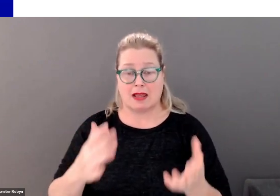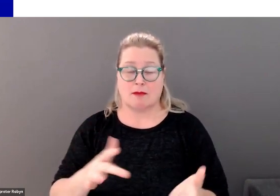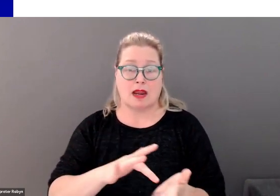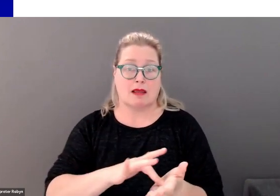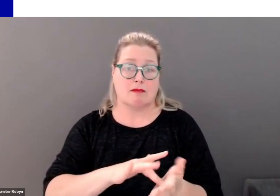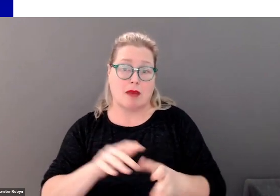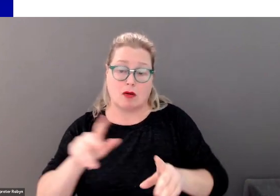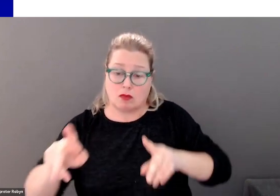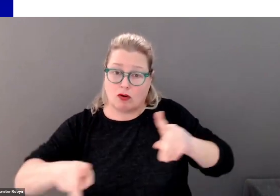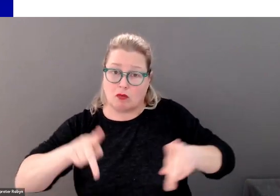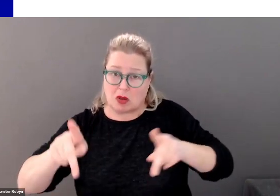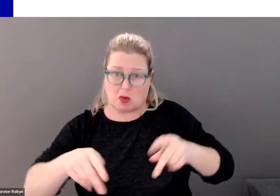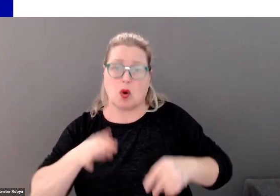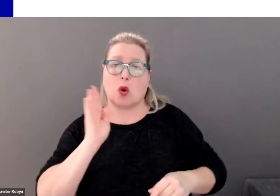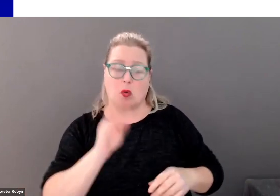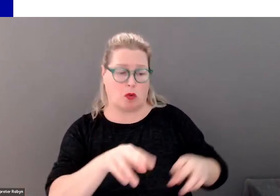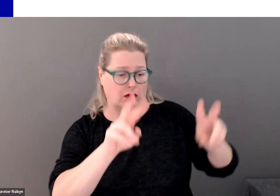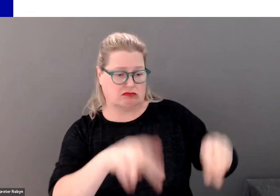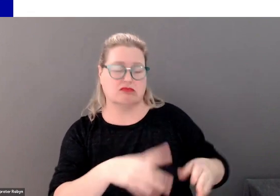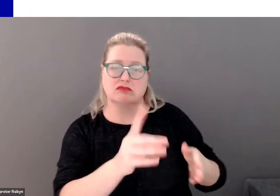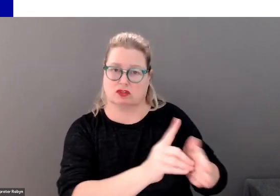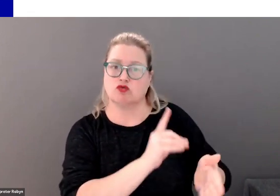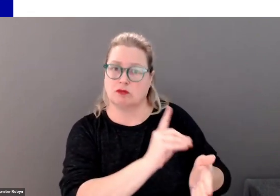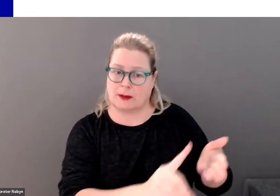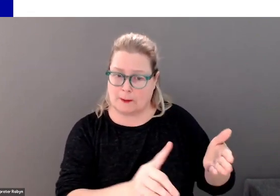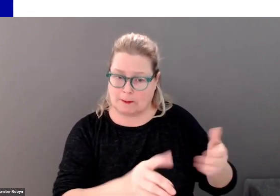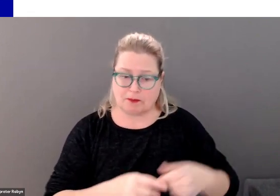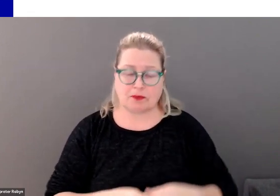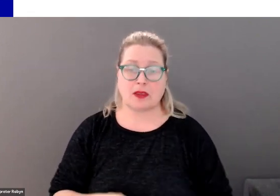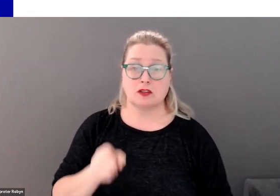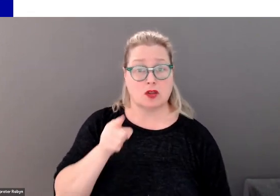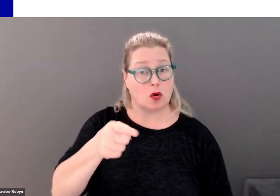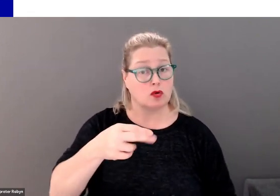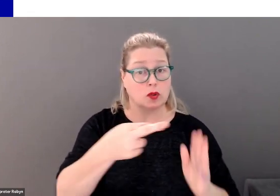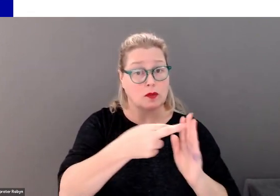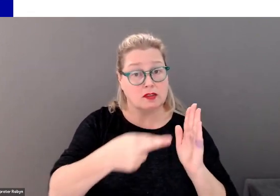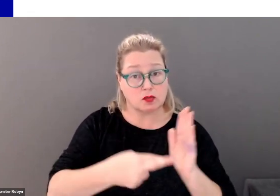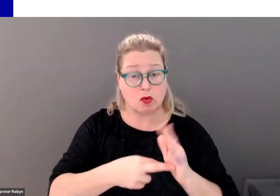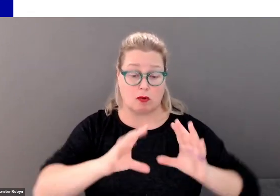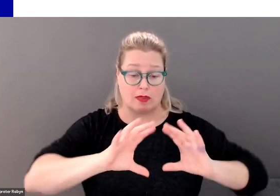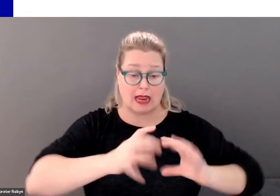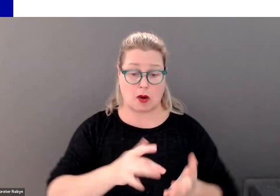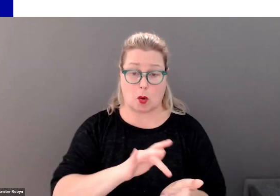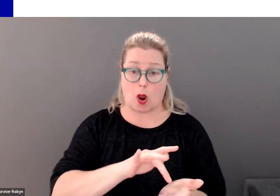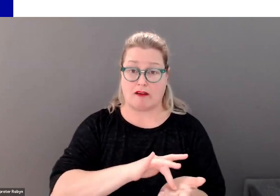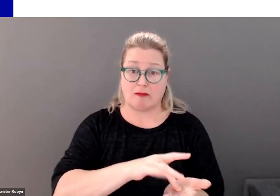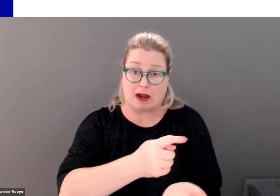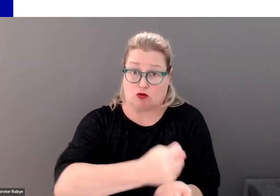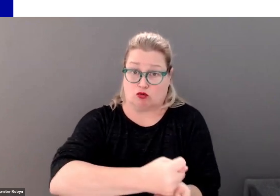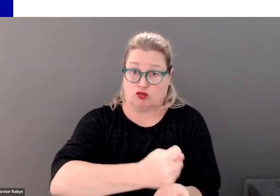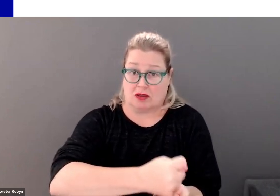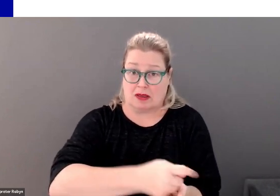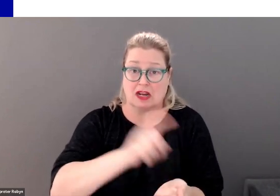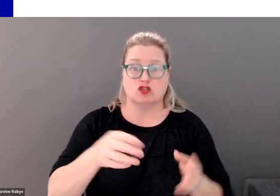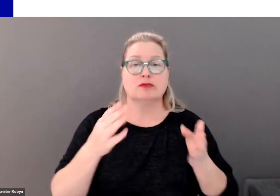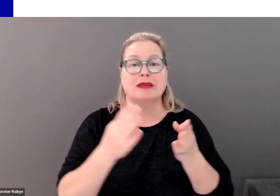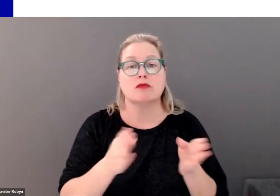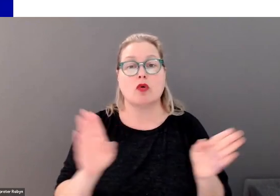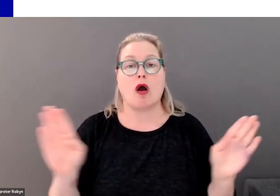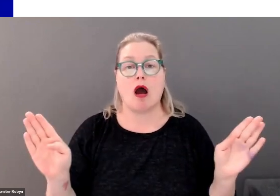disability. So in this rule, the category of medical treatment is intended to be broad and